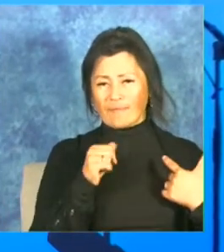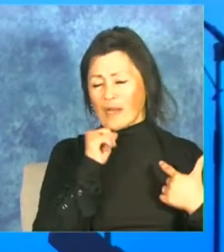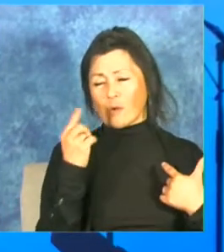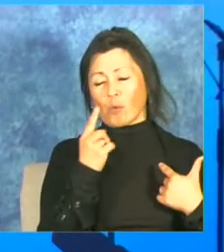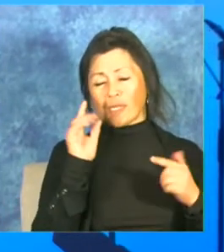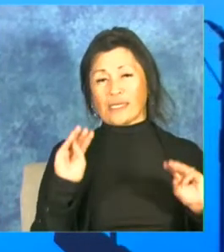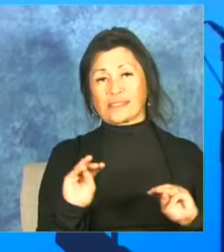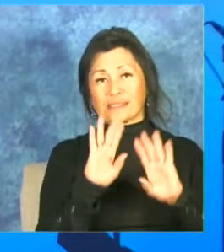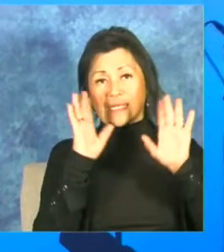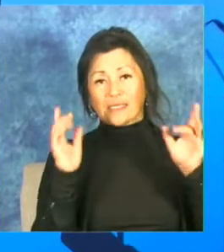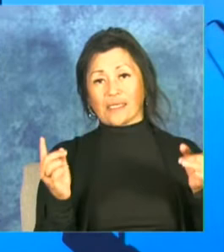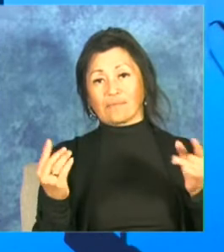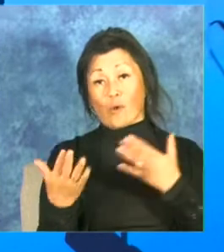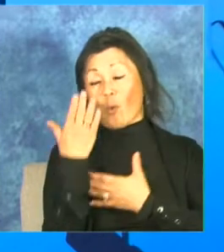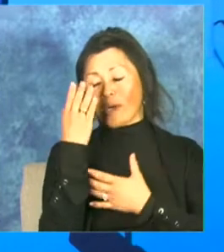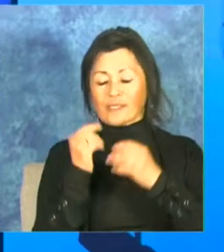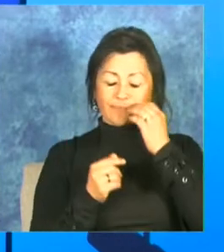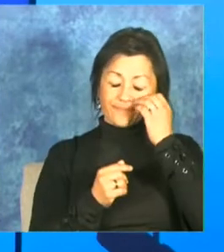going.